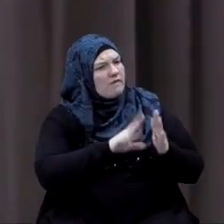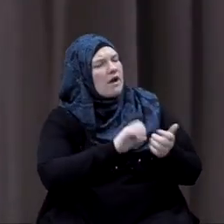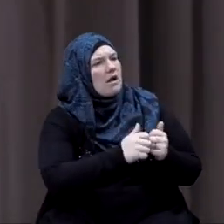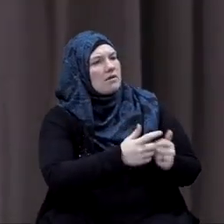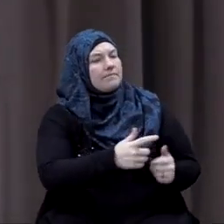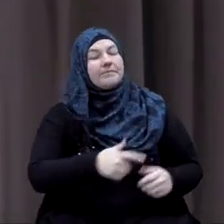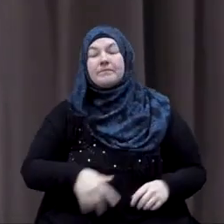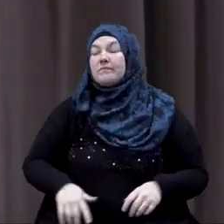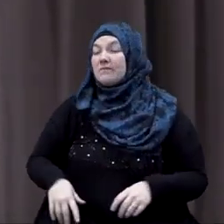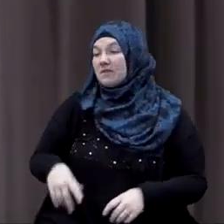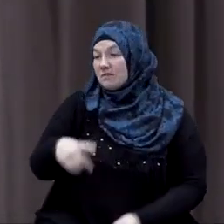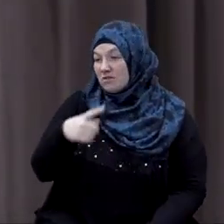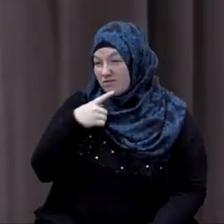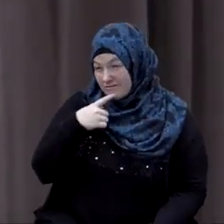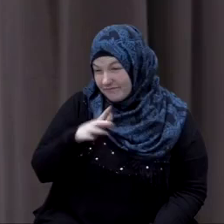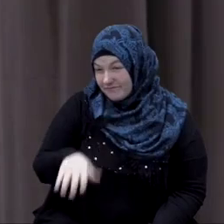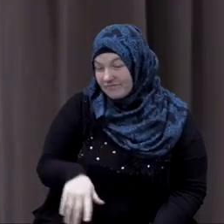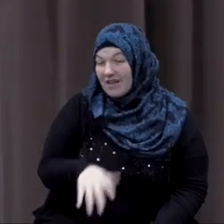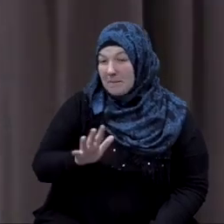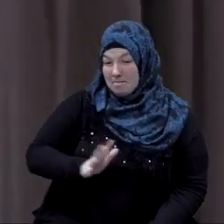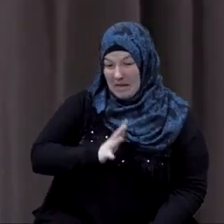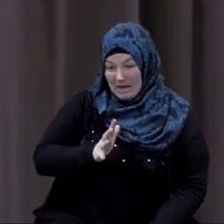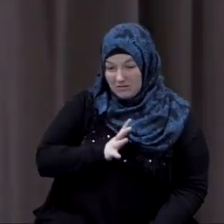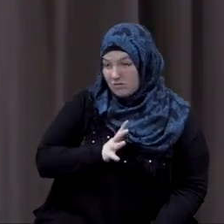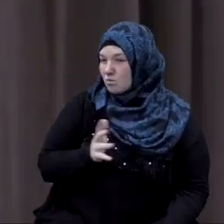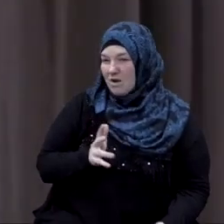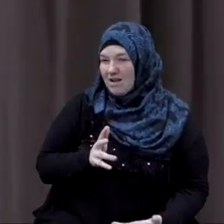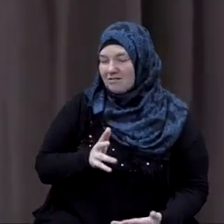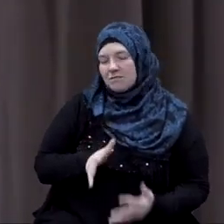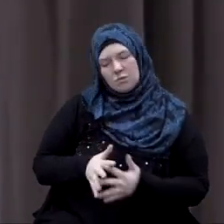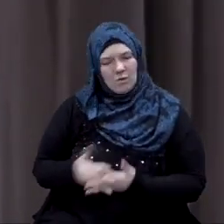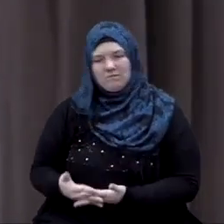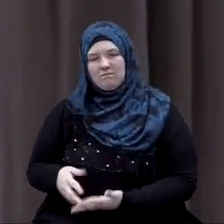She said, his manners were the Quran.